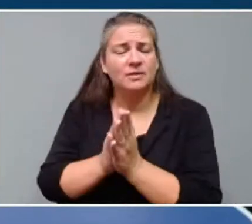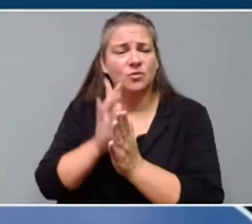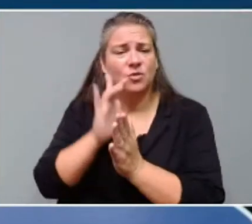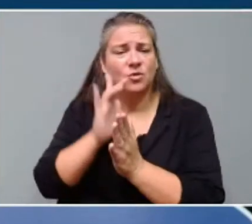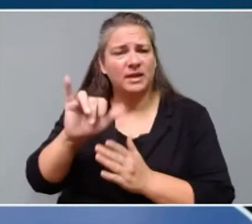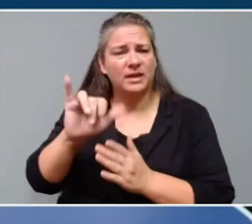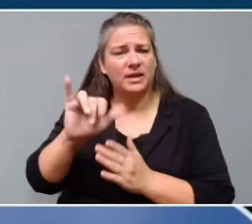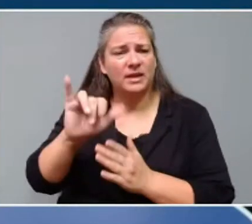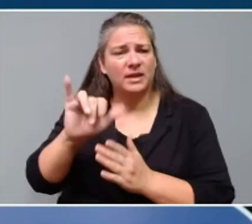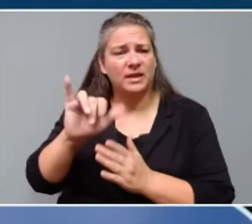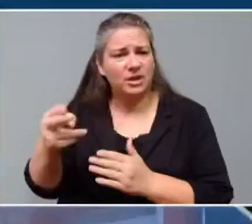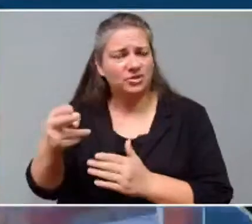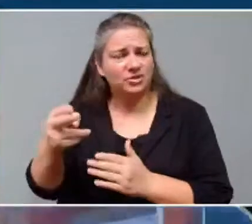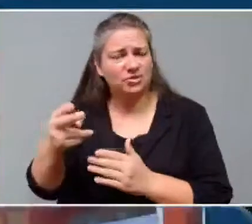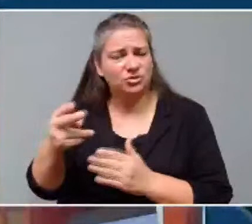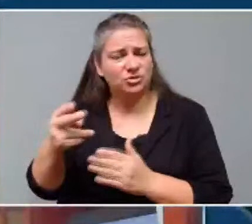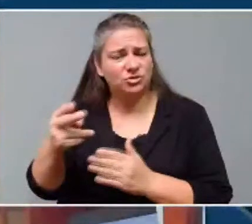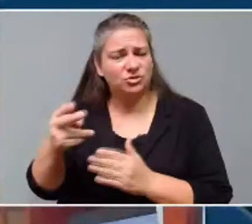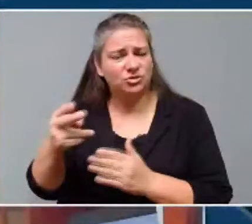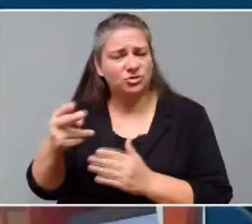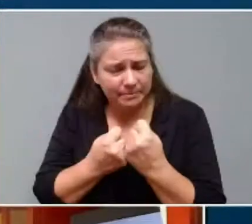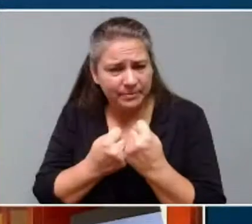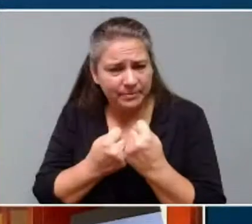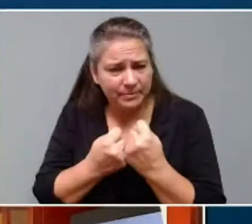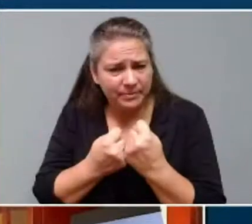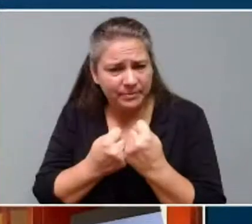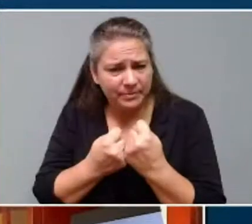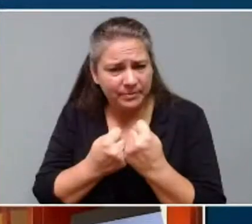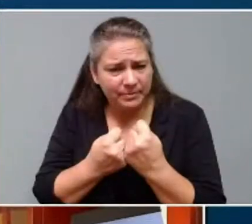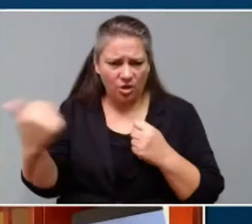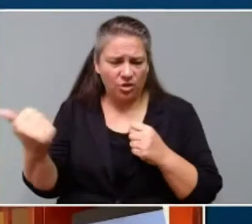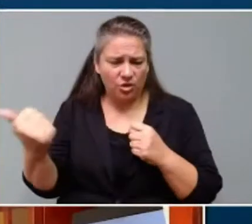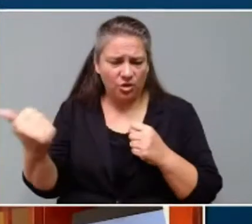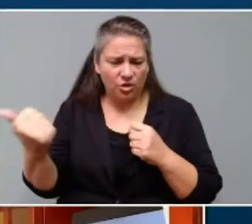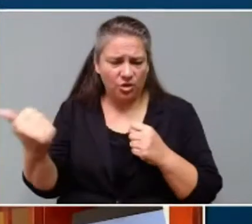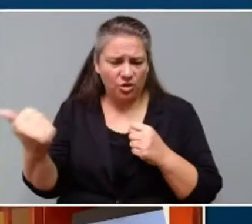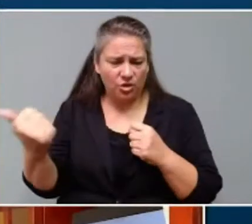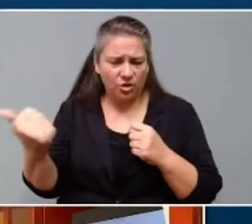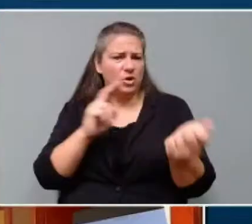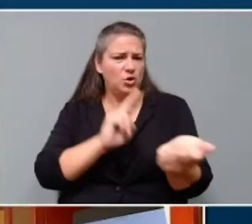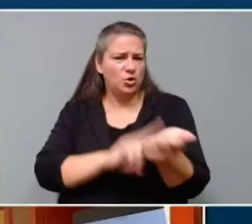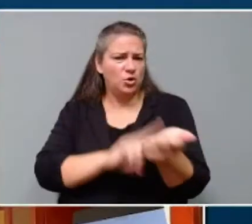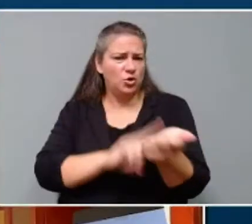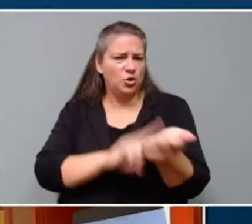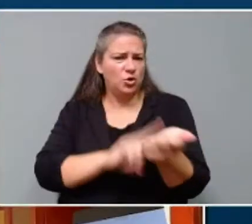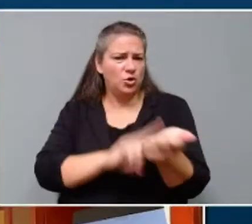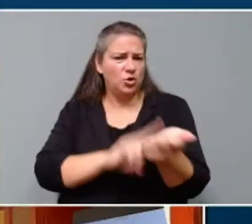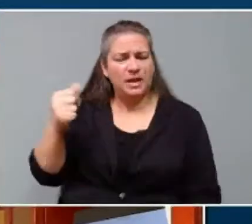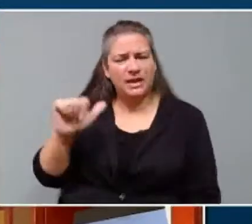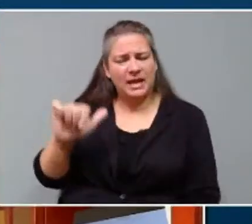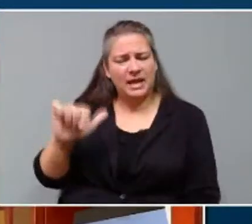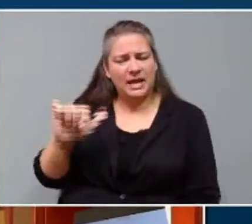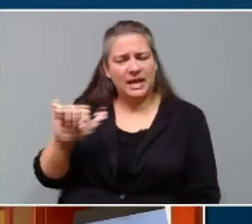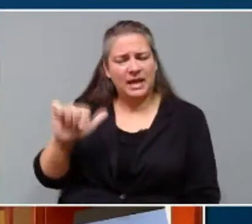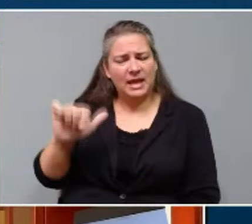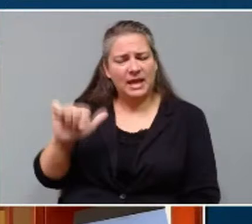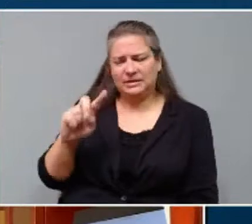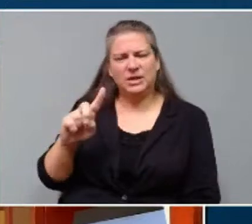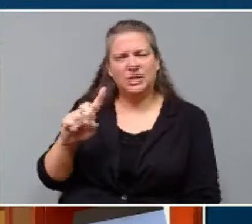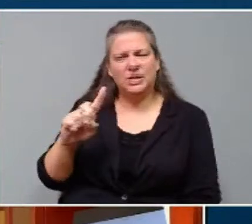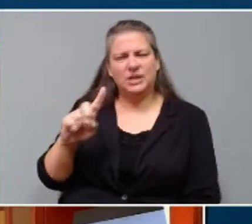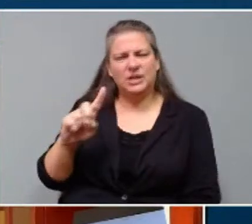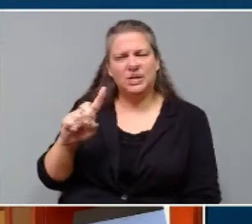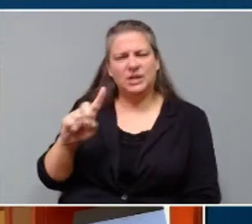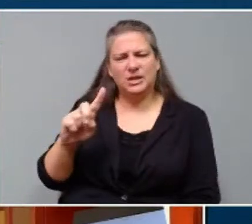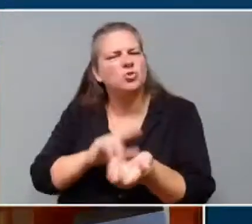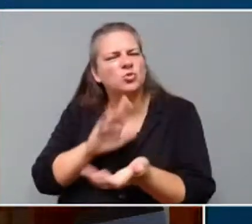the additional assistance from the nurses from the Galen University School of Nursing